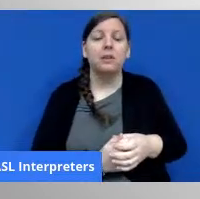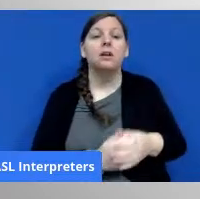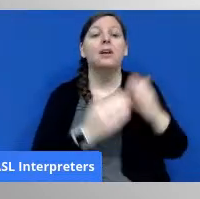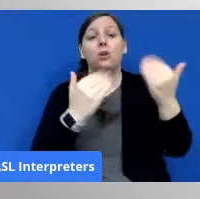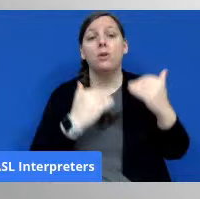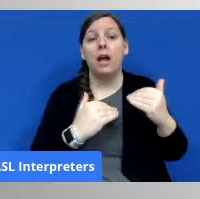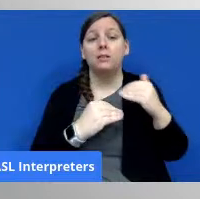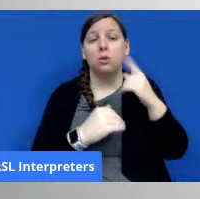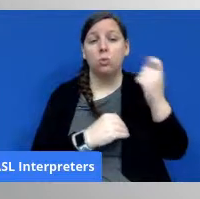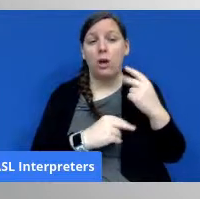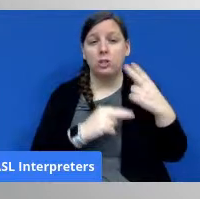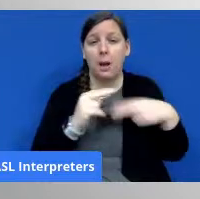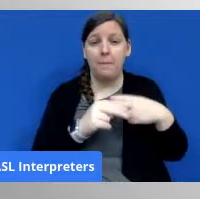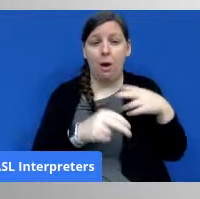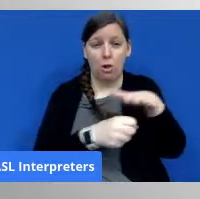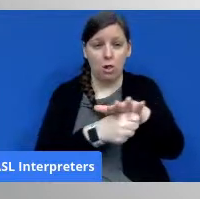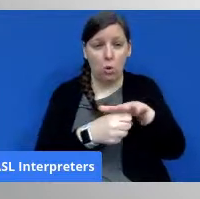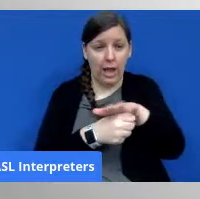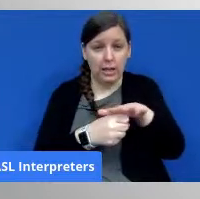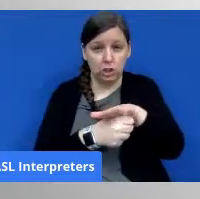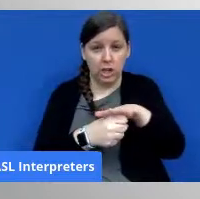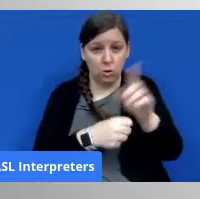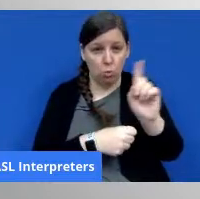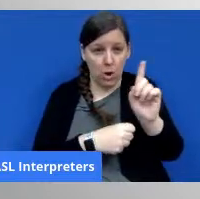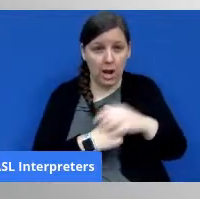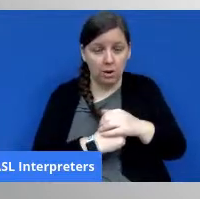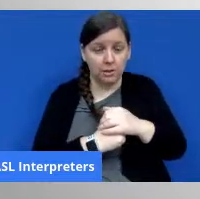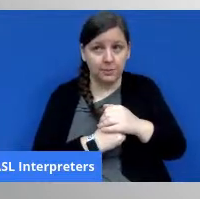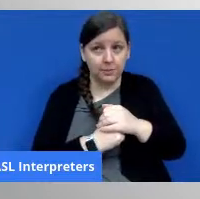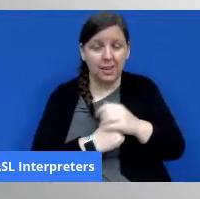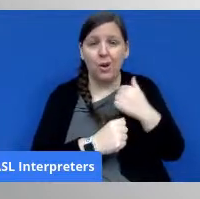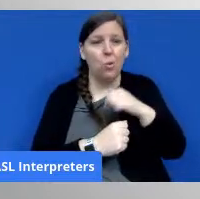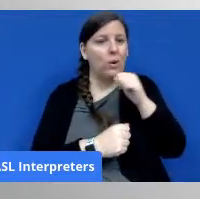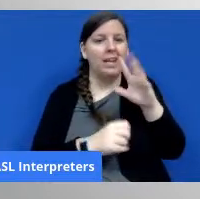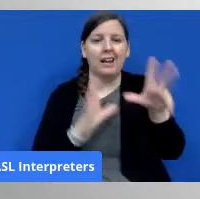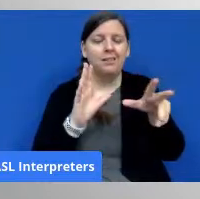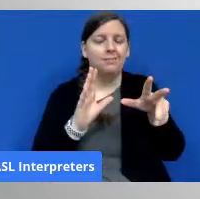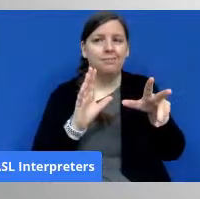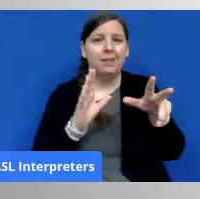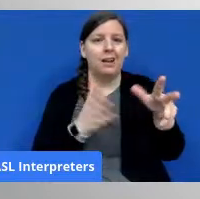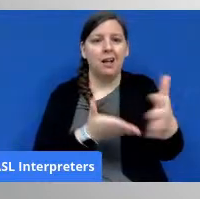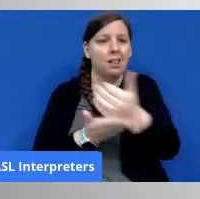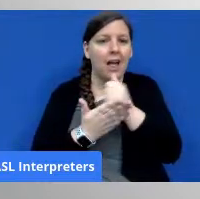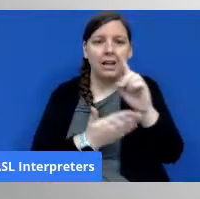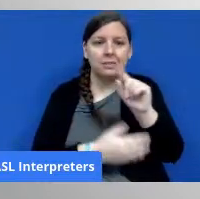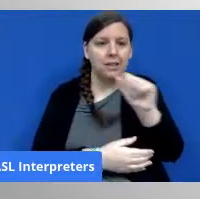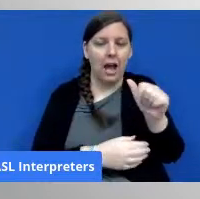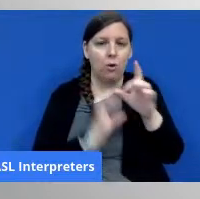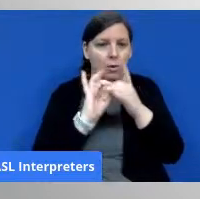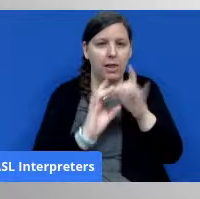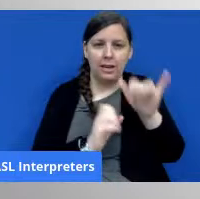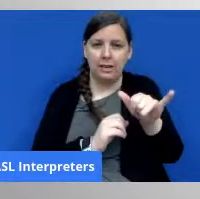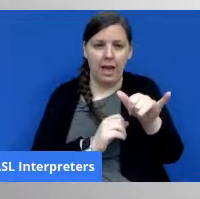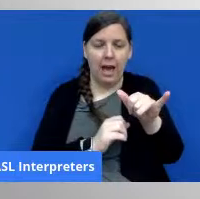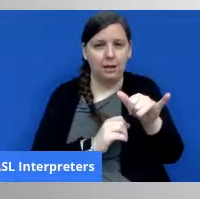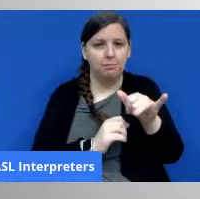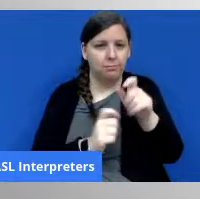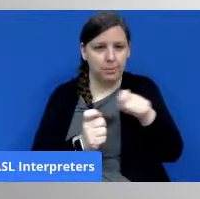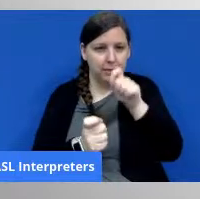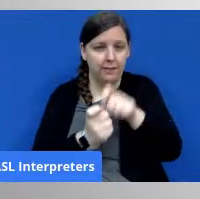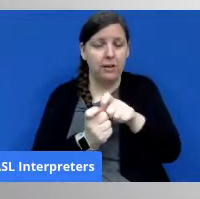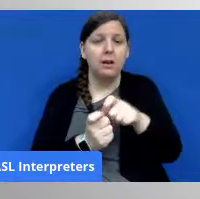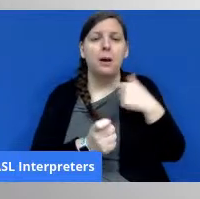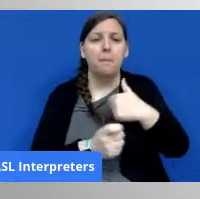location, we did not collect data on that in particularly, but we know where these child care centers